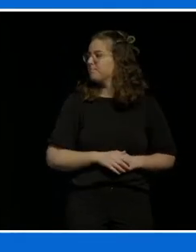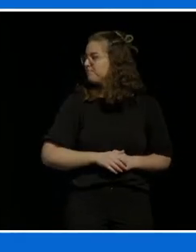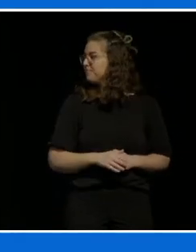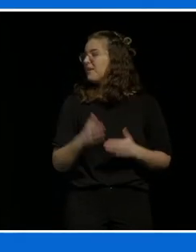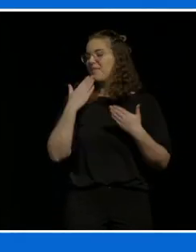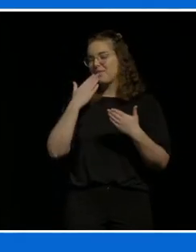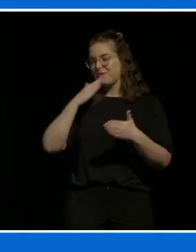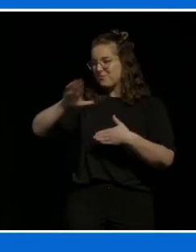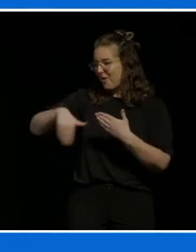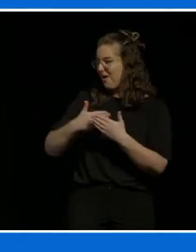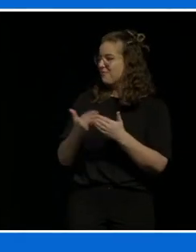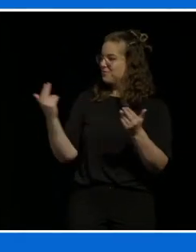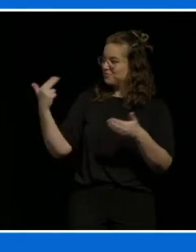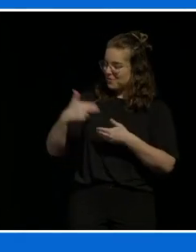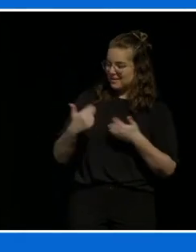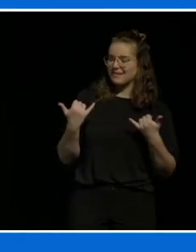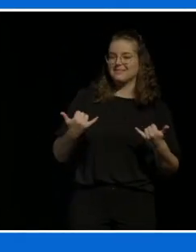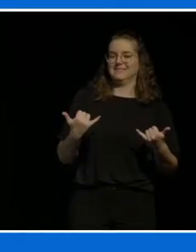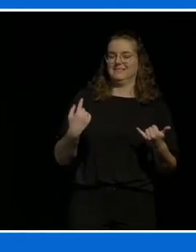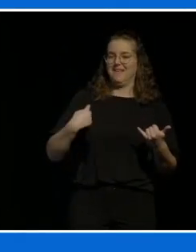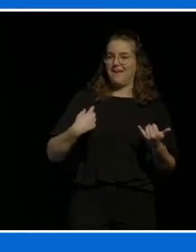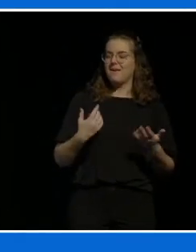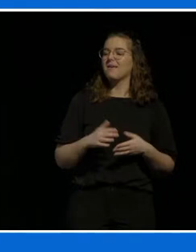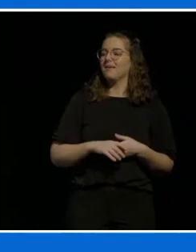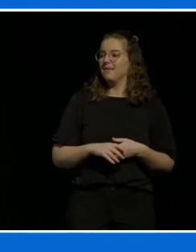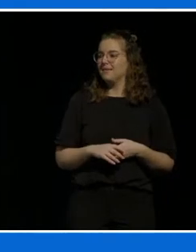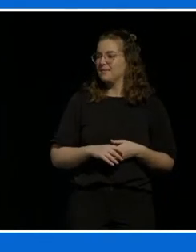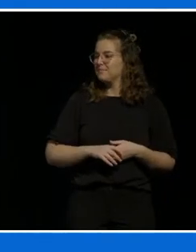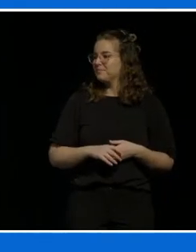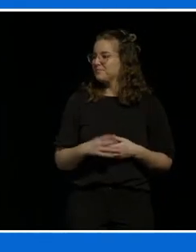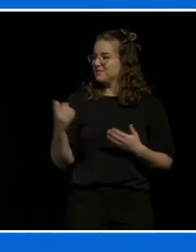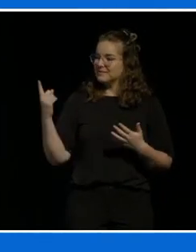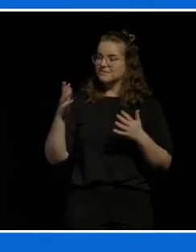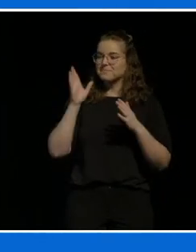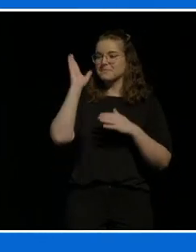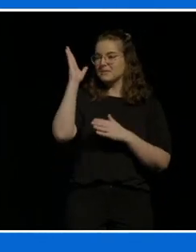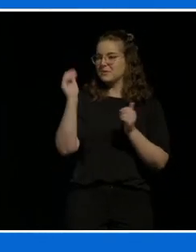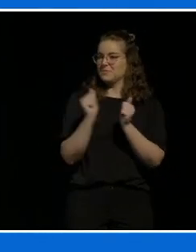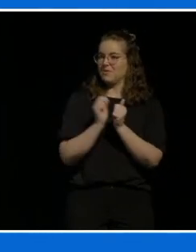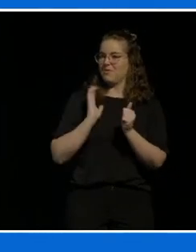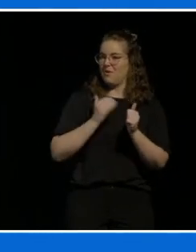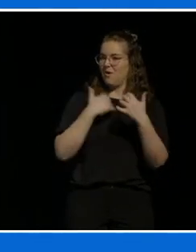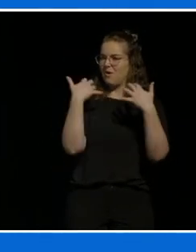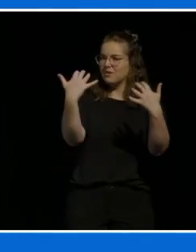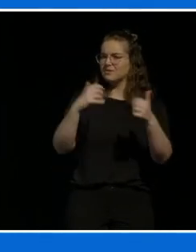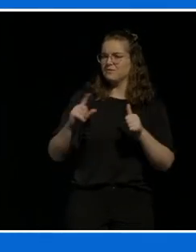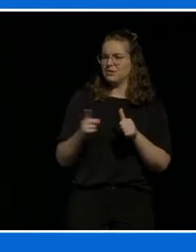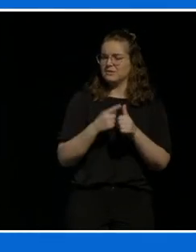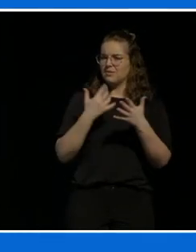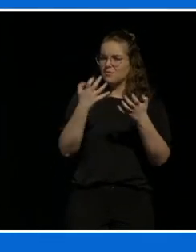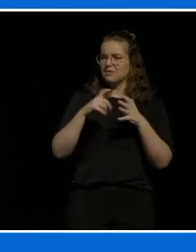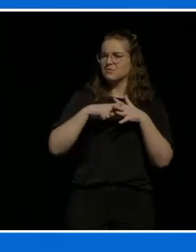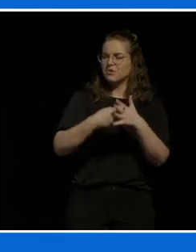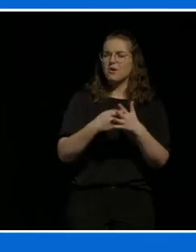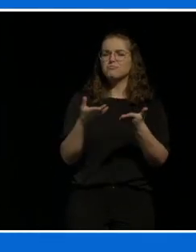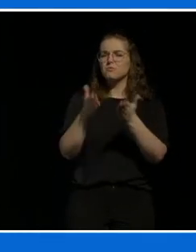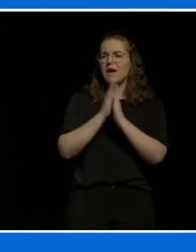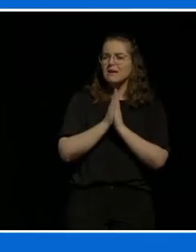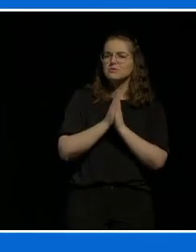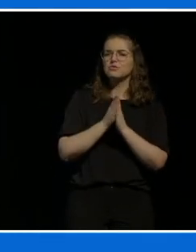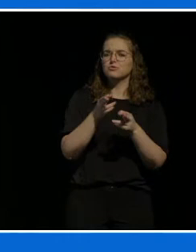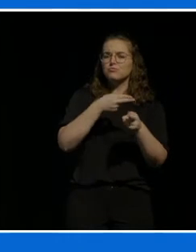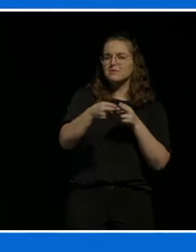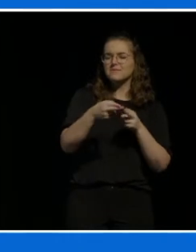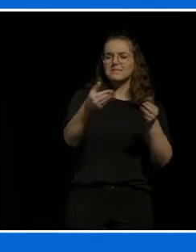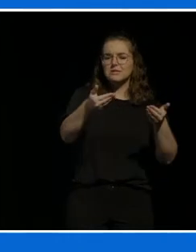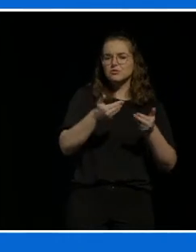Thank you guys all for being here today and speaking to our audience. And so I just want to start off with asking you guys to briefly introduce yourself